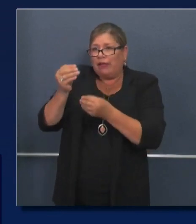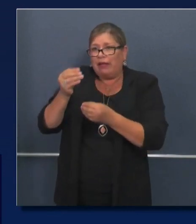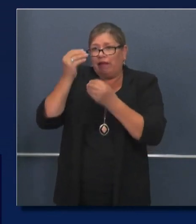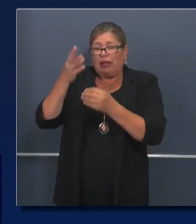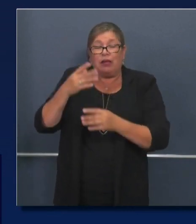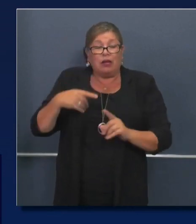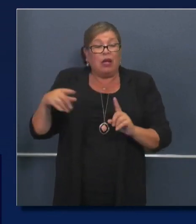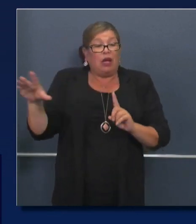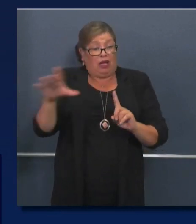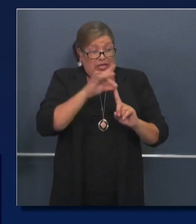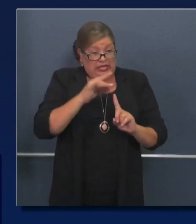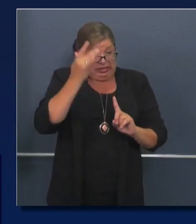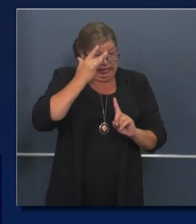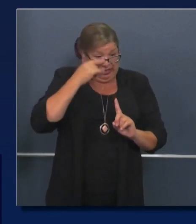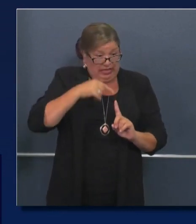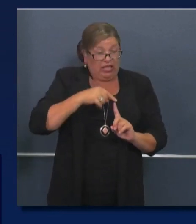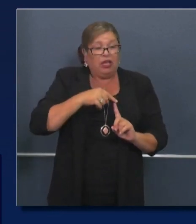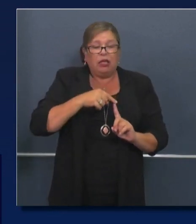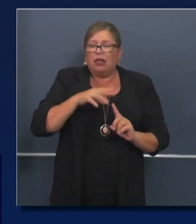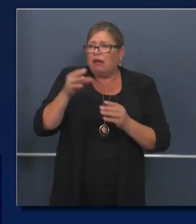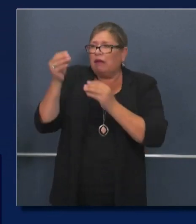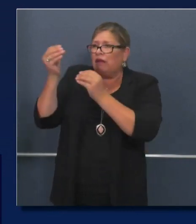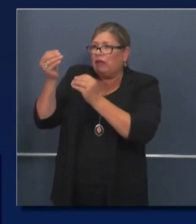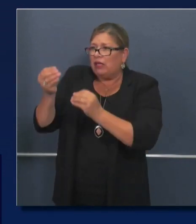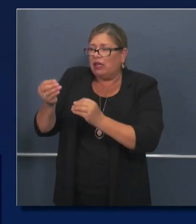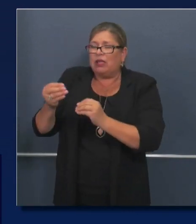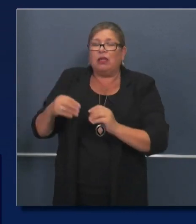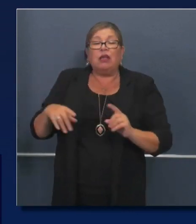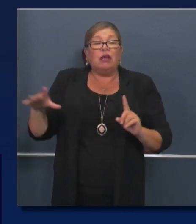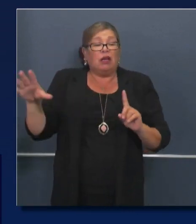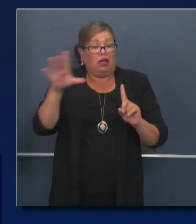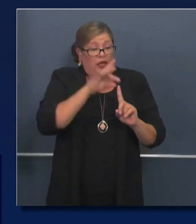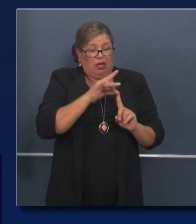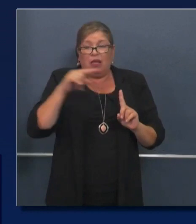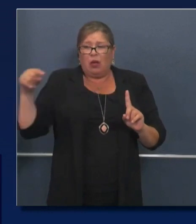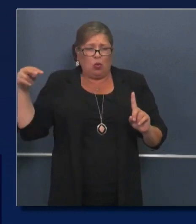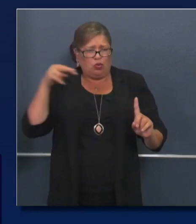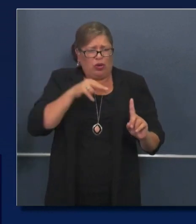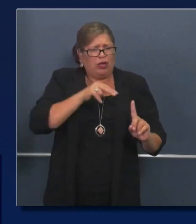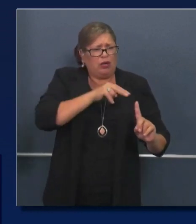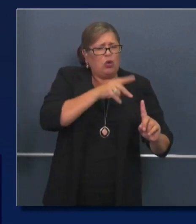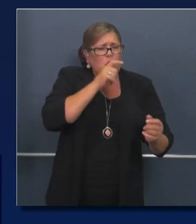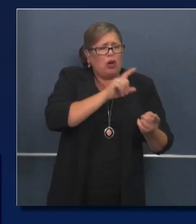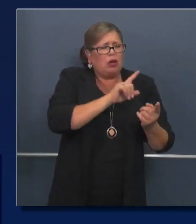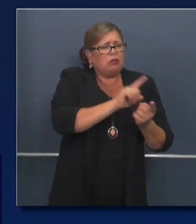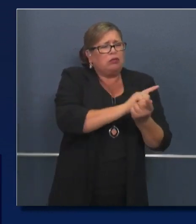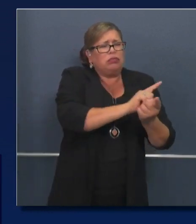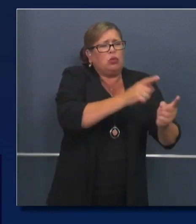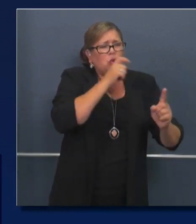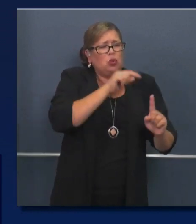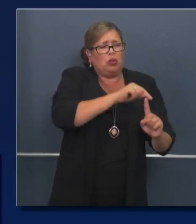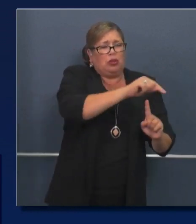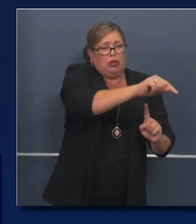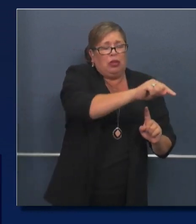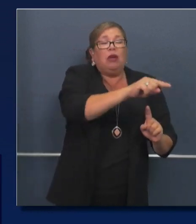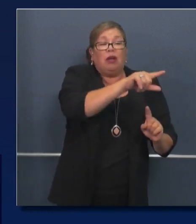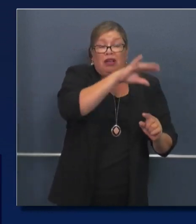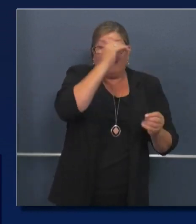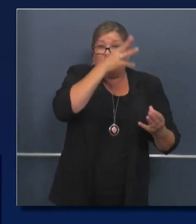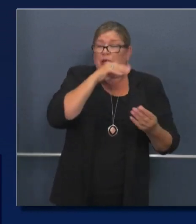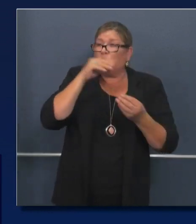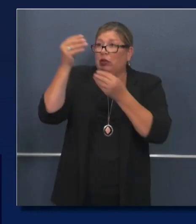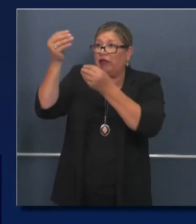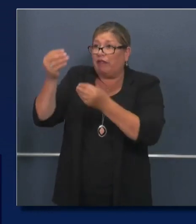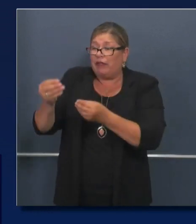we can contact those who are close contacts. And you see from this graph that we've seen some ups and downs,